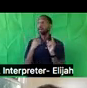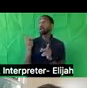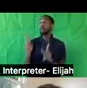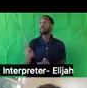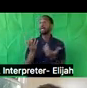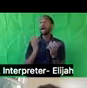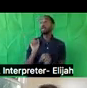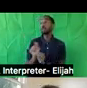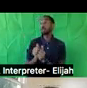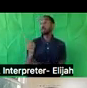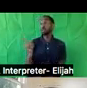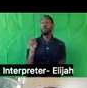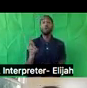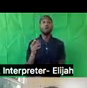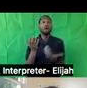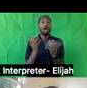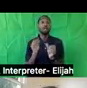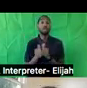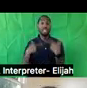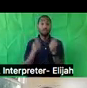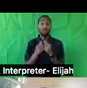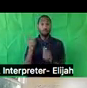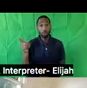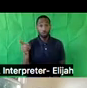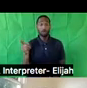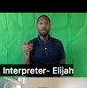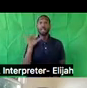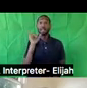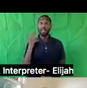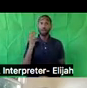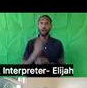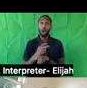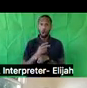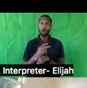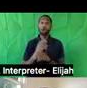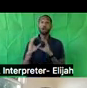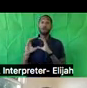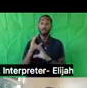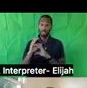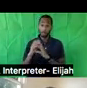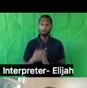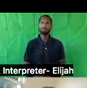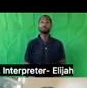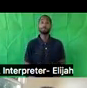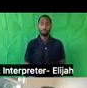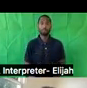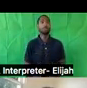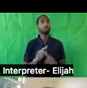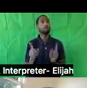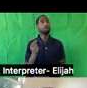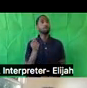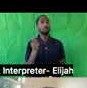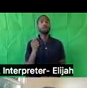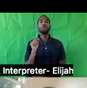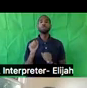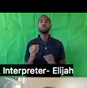don't want to work with you, or I don't want to live with you anymore, right? Those are hard, layered conversations. But we can create a little bit of